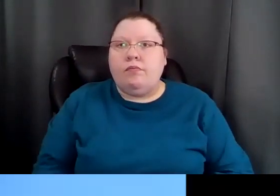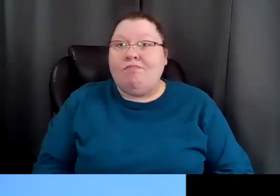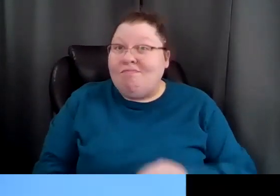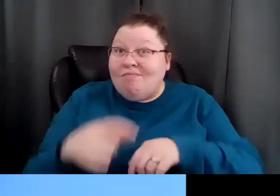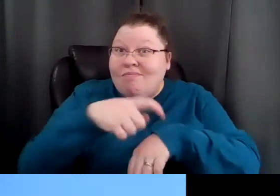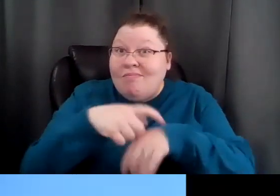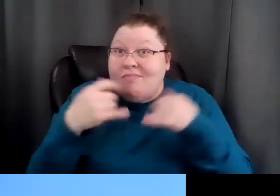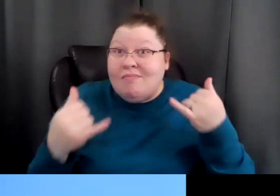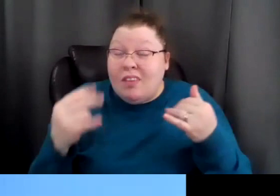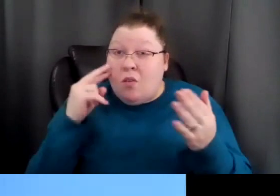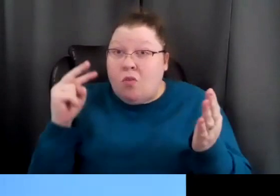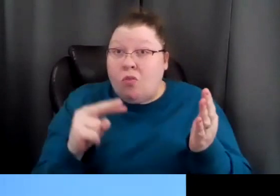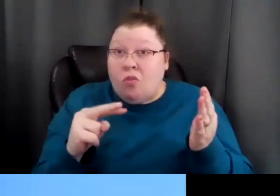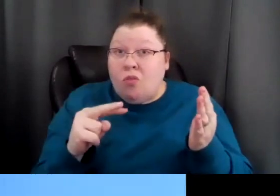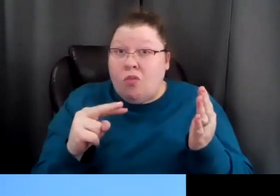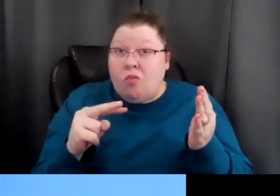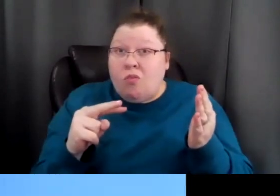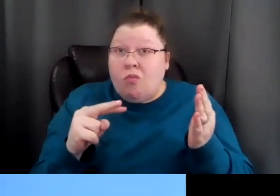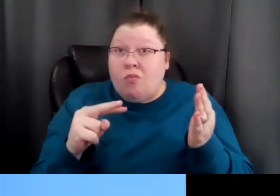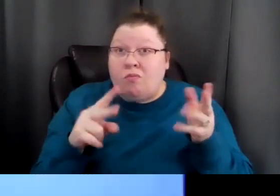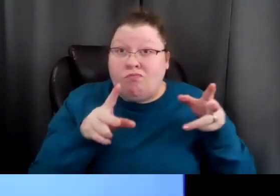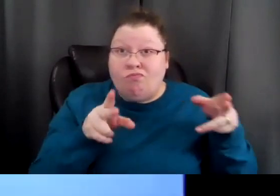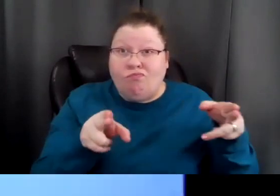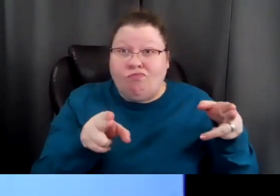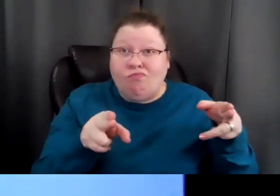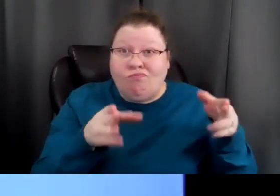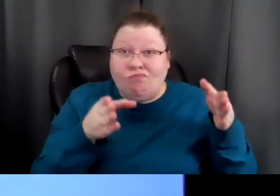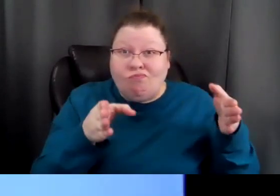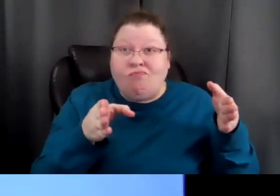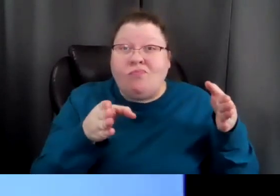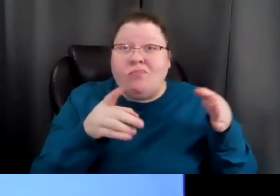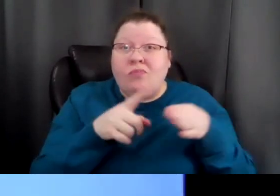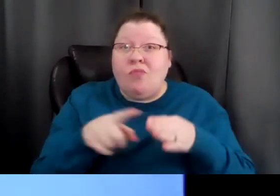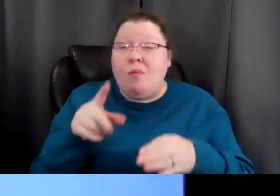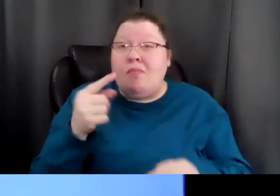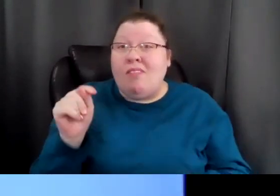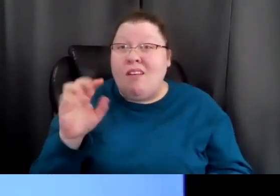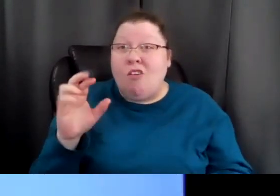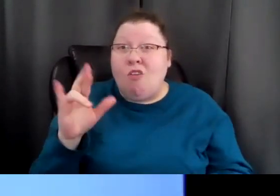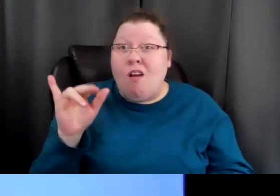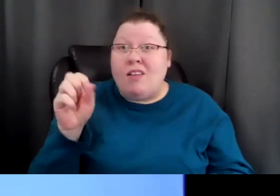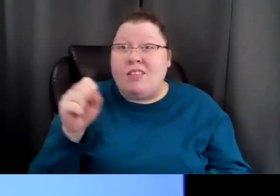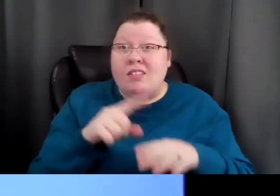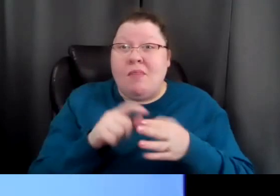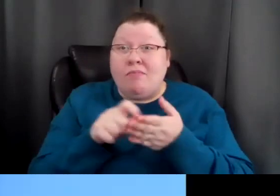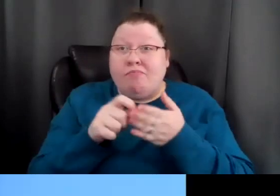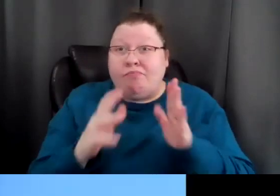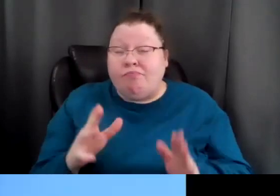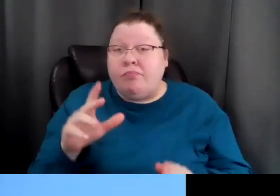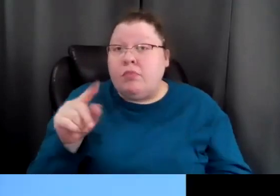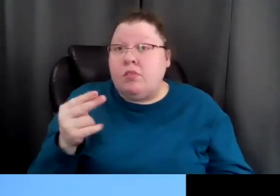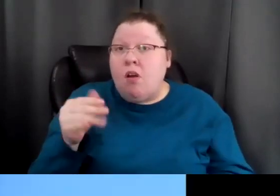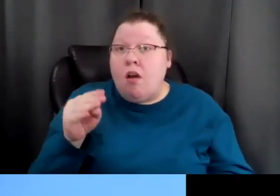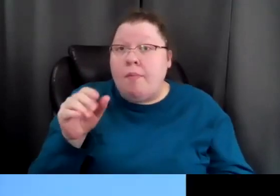It's time now to take a look at this excerpt of The Crisis, number 1, by Thomas Paine. This is